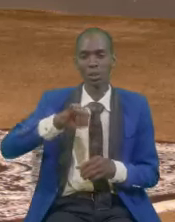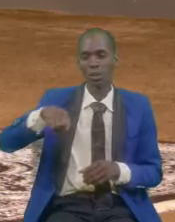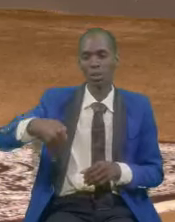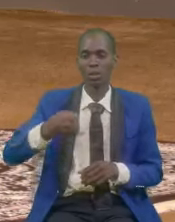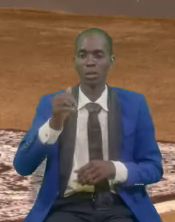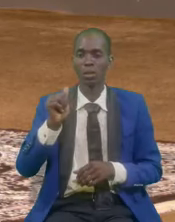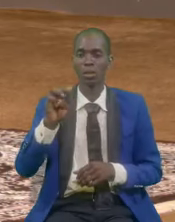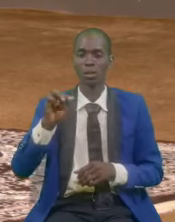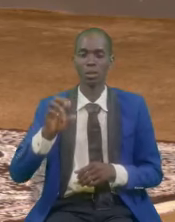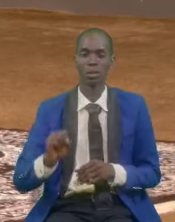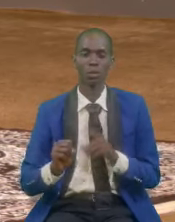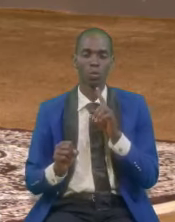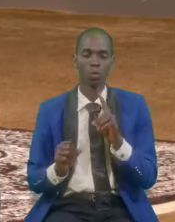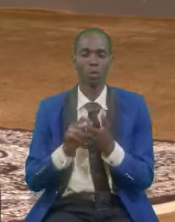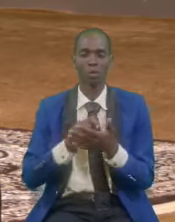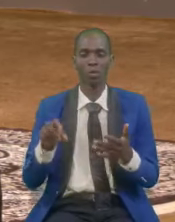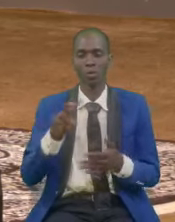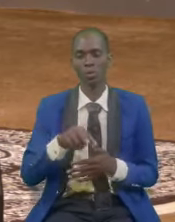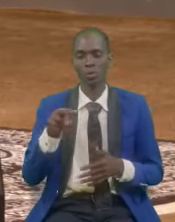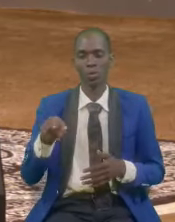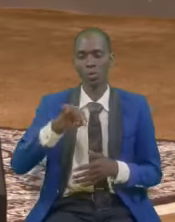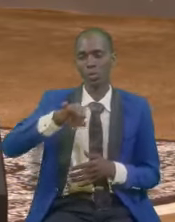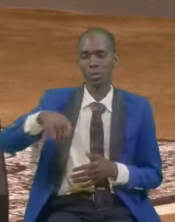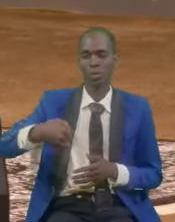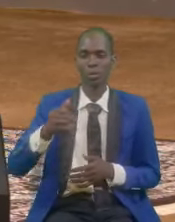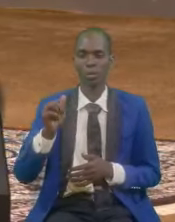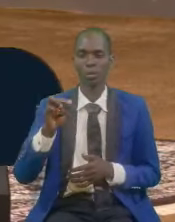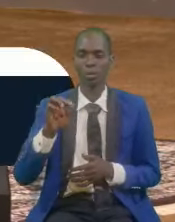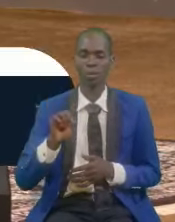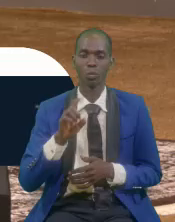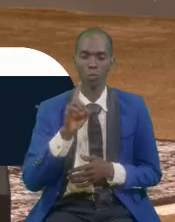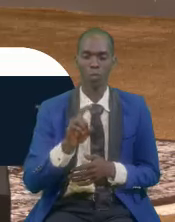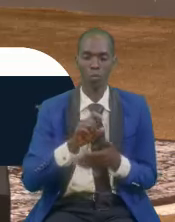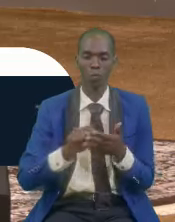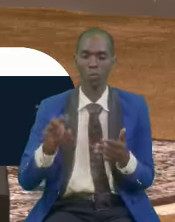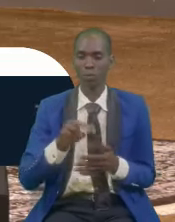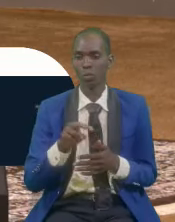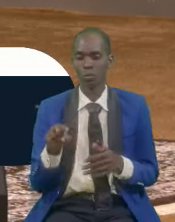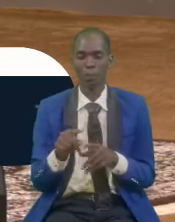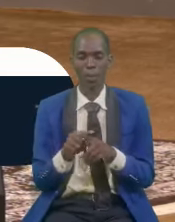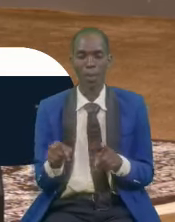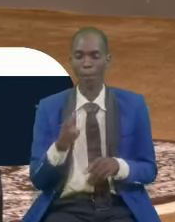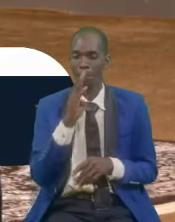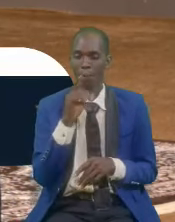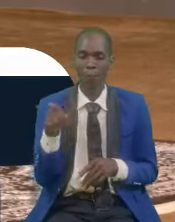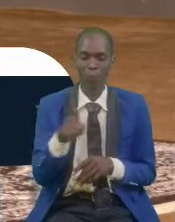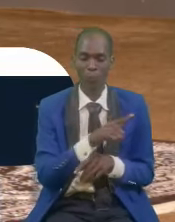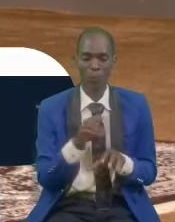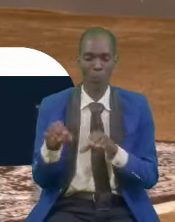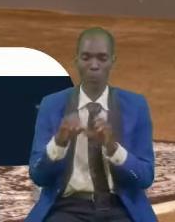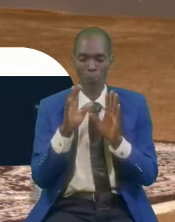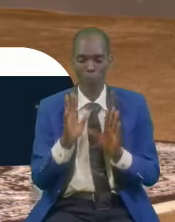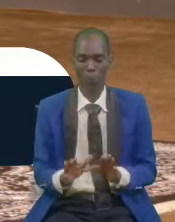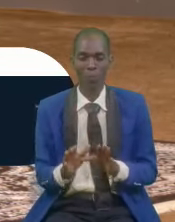1, verse 22, but be ye doers of the word, and